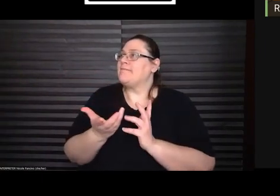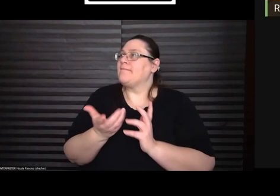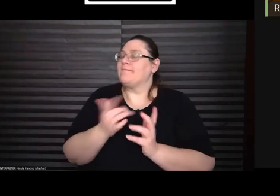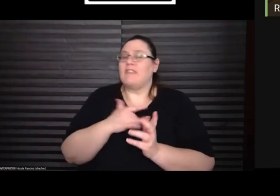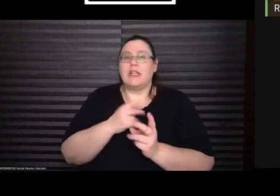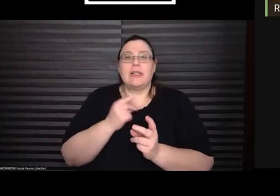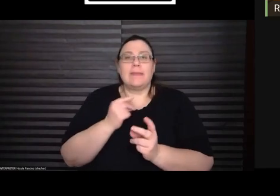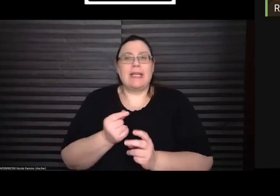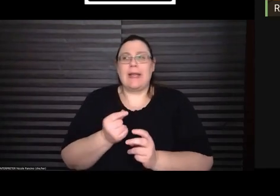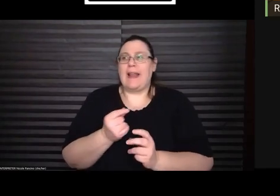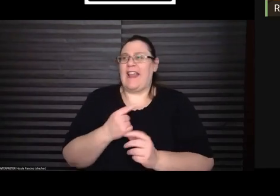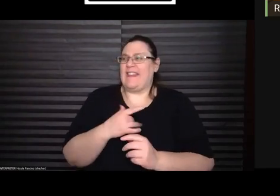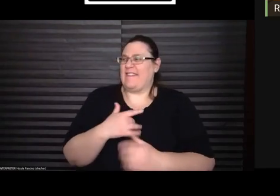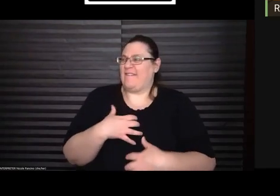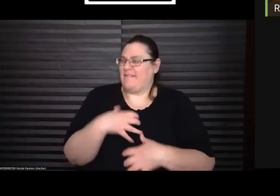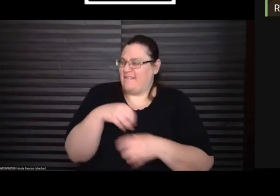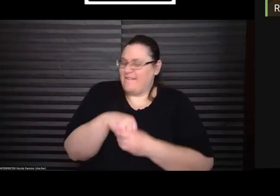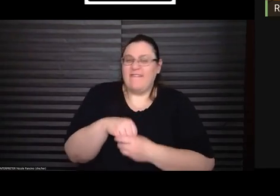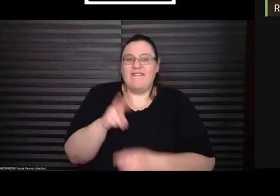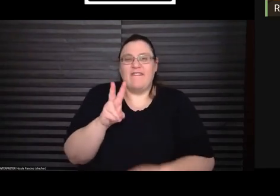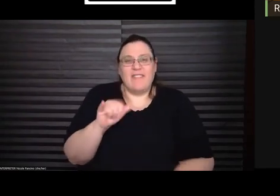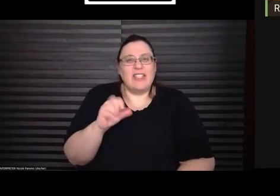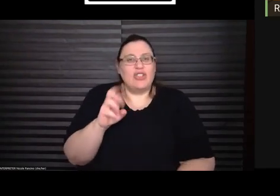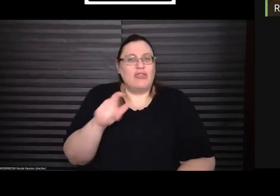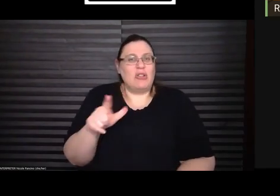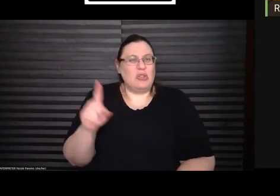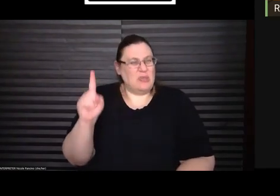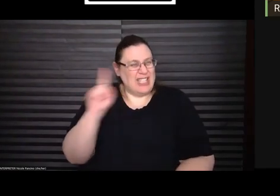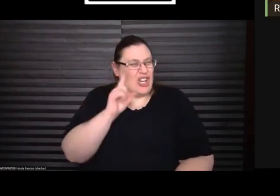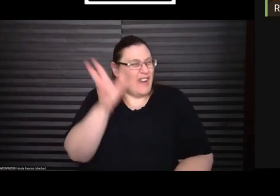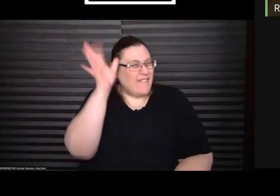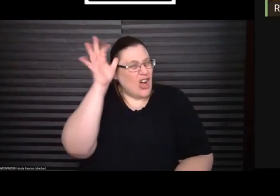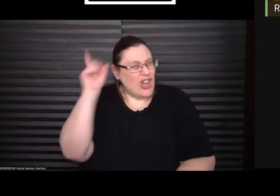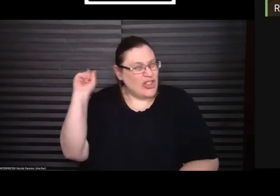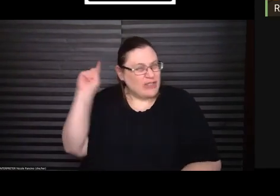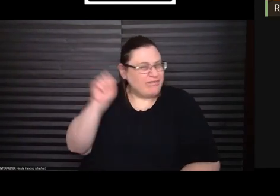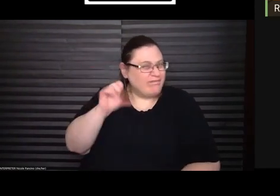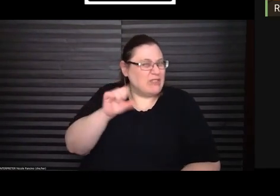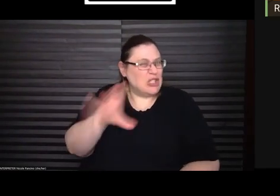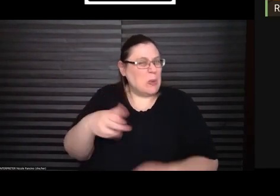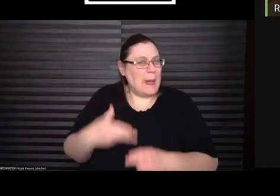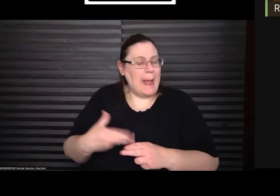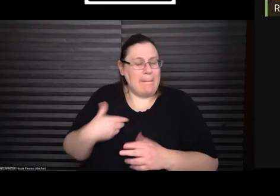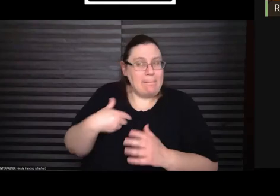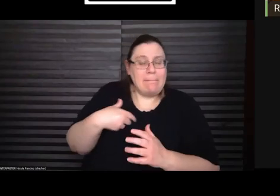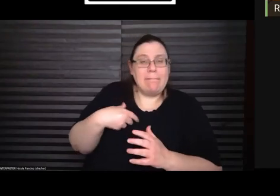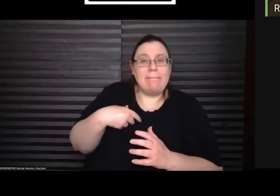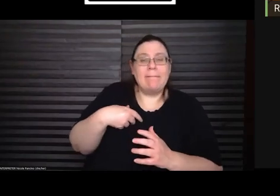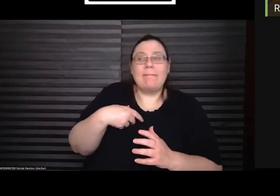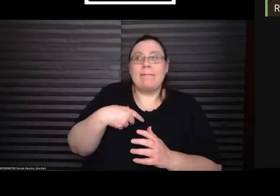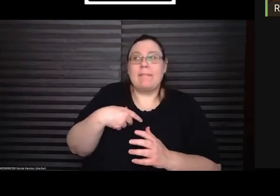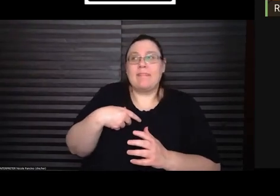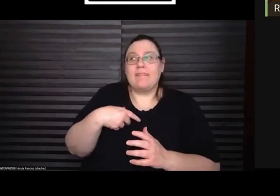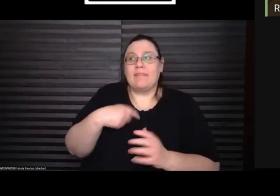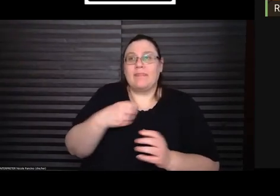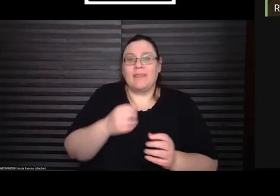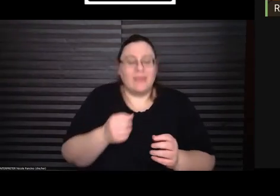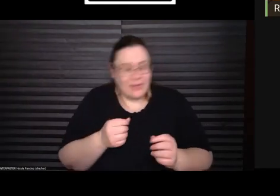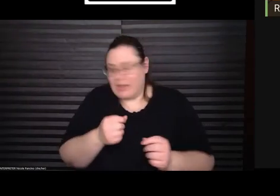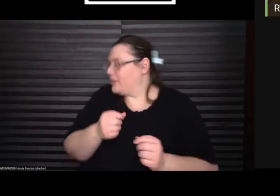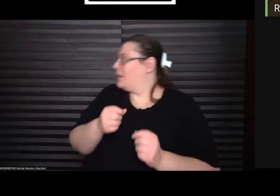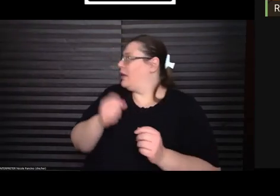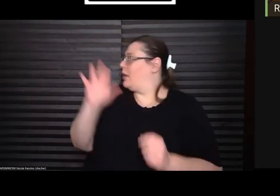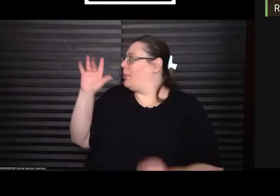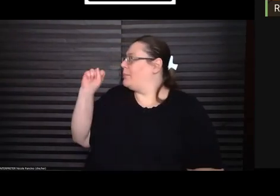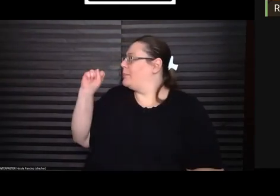it's so immediate and so visceral to hear your father, you know, right behind you saying your name, right? And so to not see him